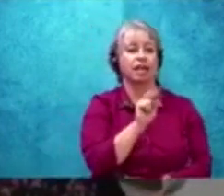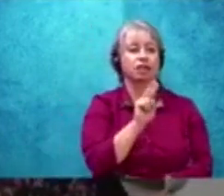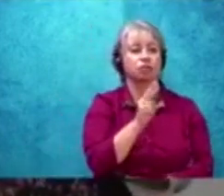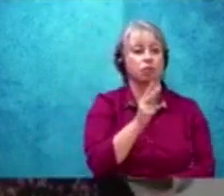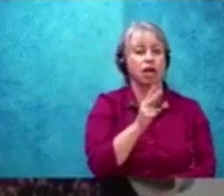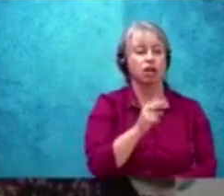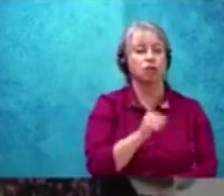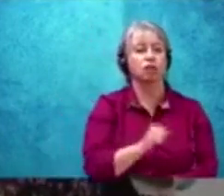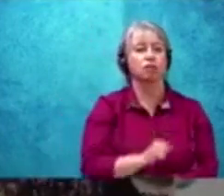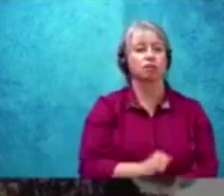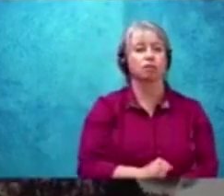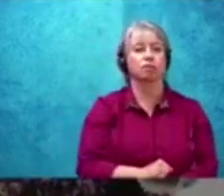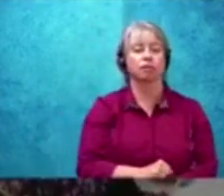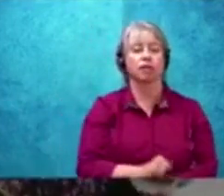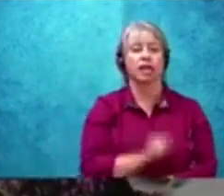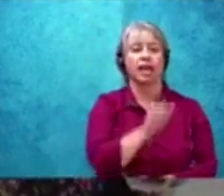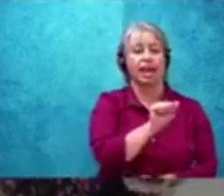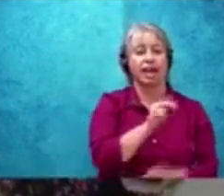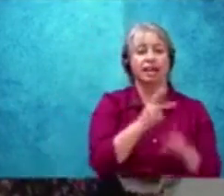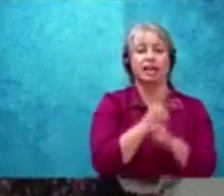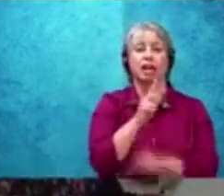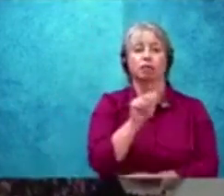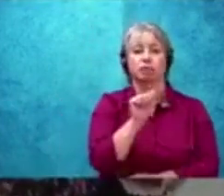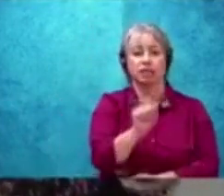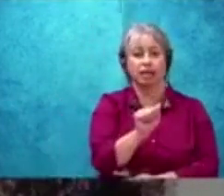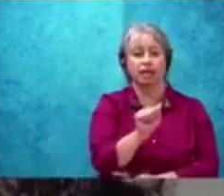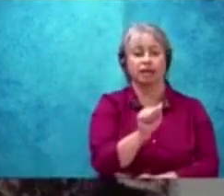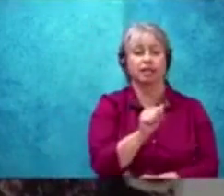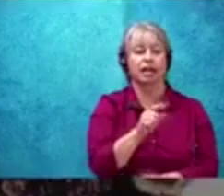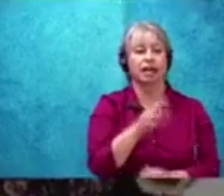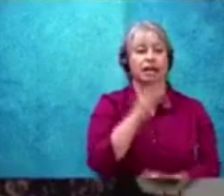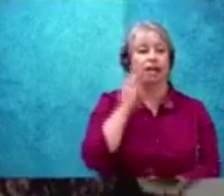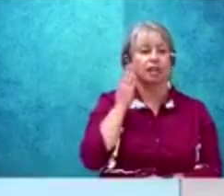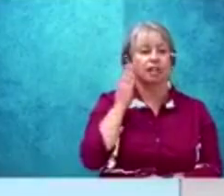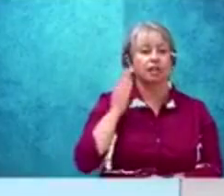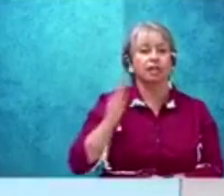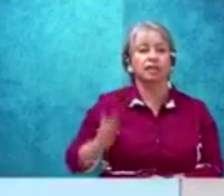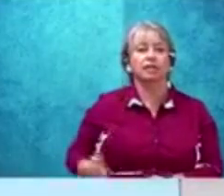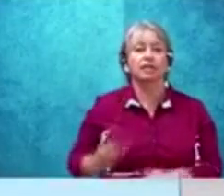that you're doing A times A, you're doing side times side. The area of a